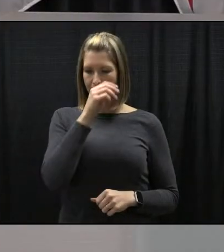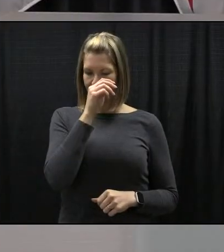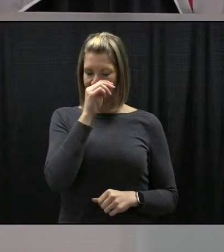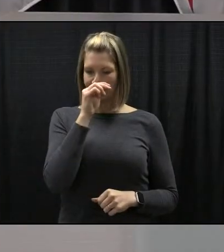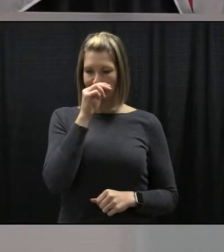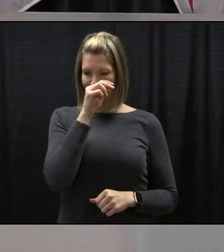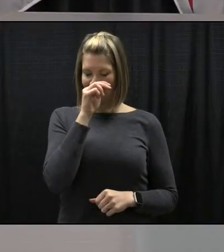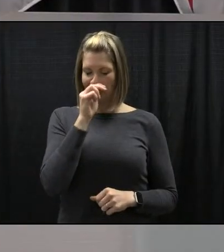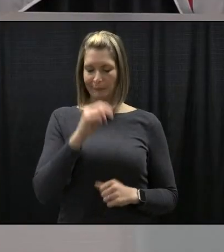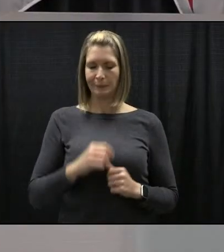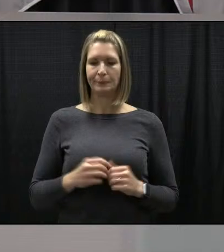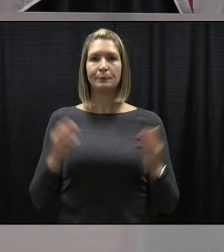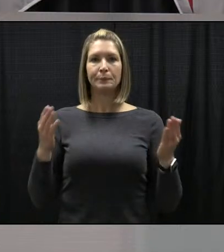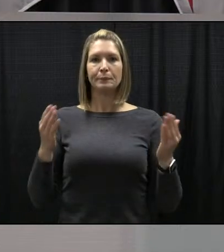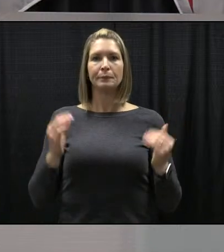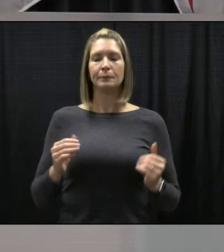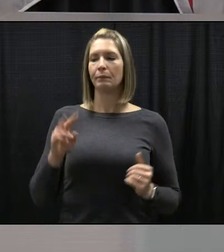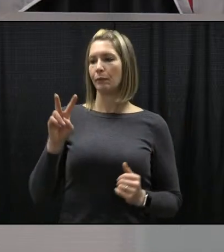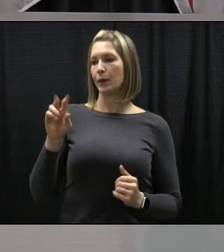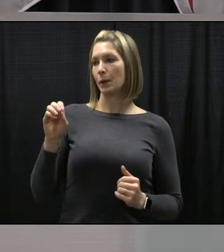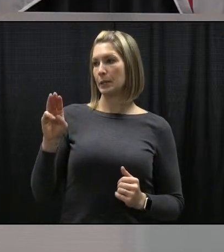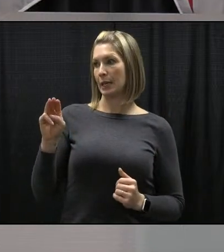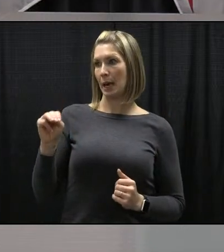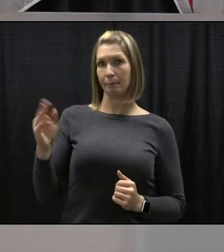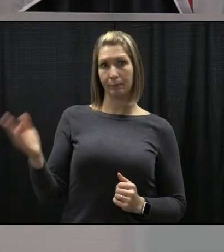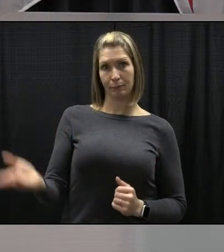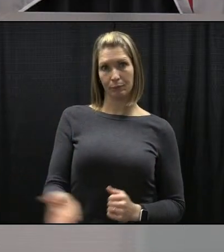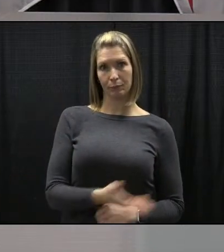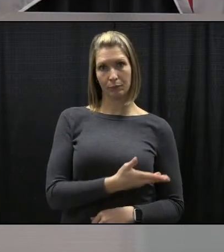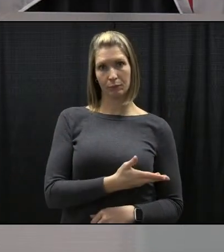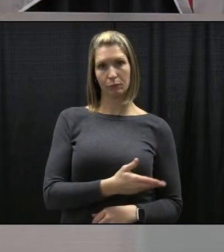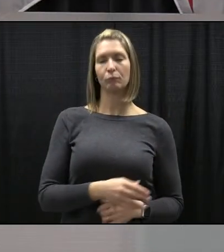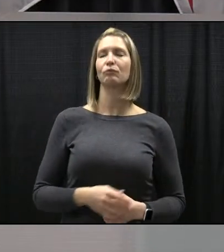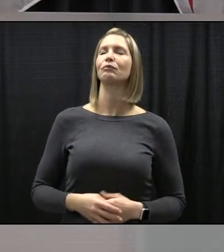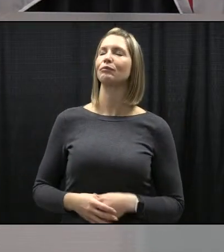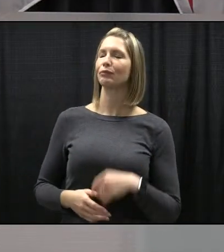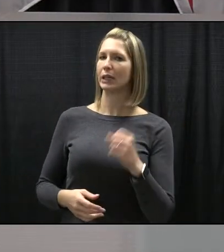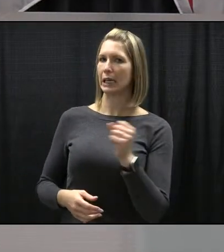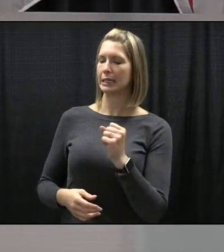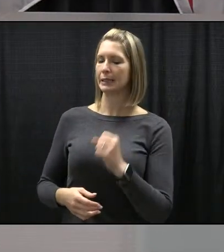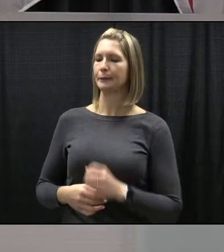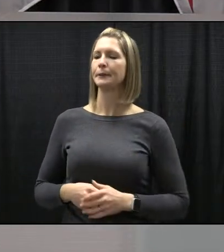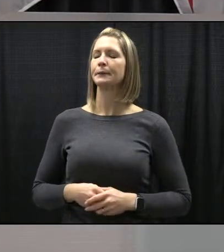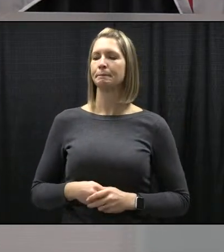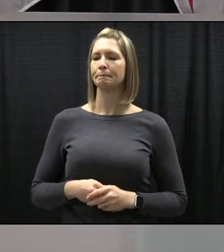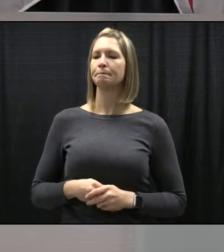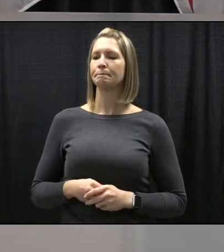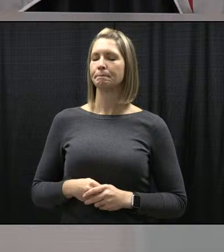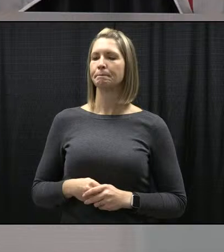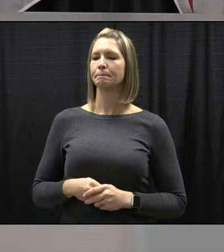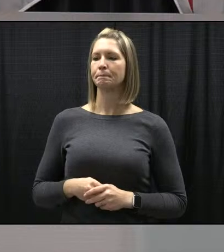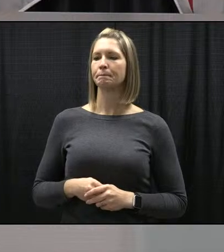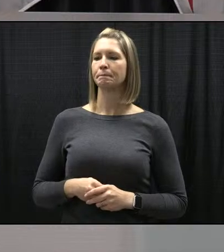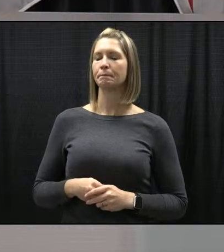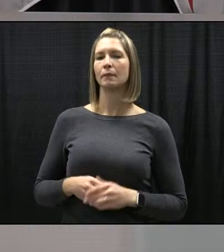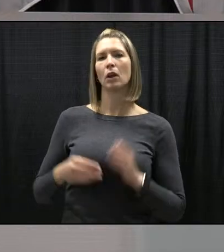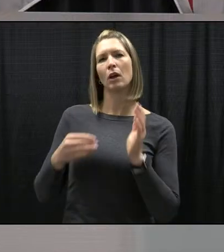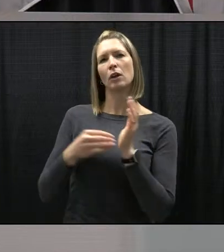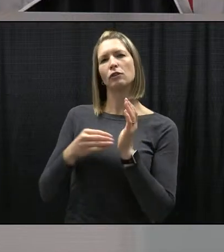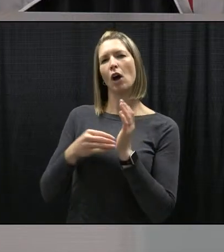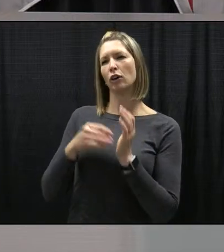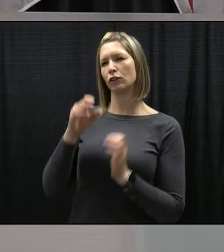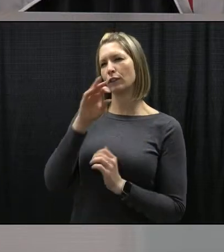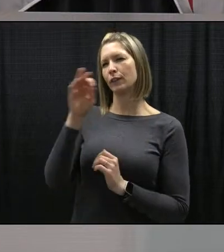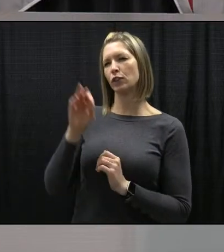Richard Duggan with VOCM. Do you have a final question? Yes, I do. Dr. Fitzgerald, you said that you're looking at about a 4 to 6